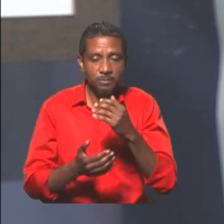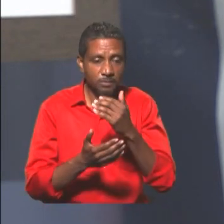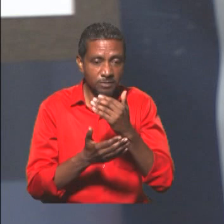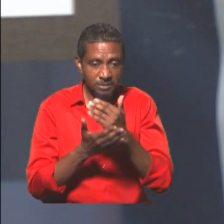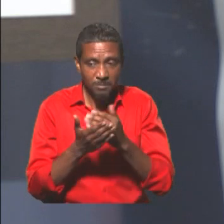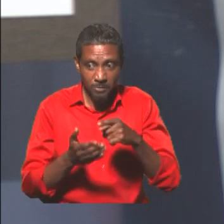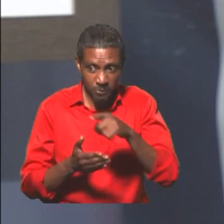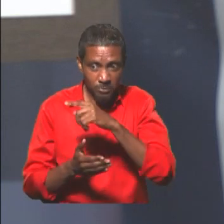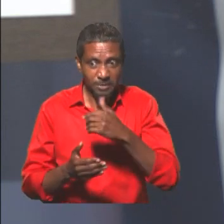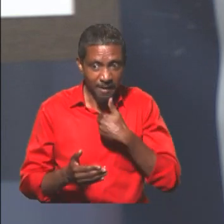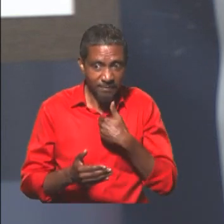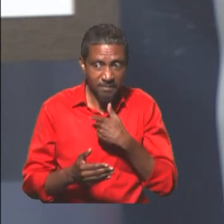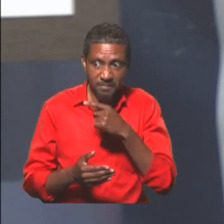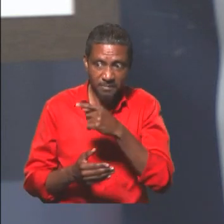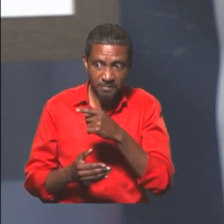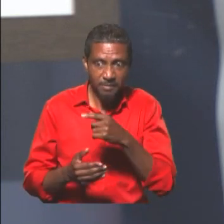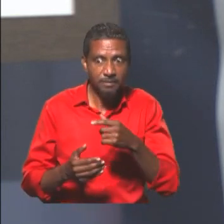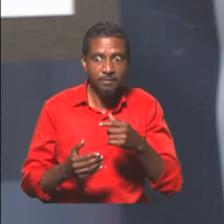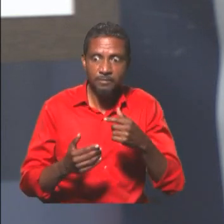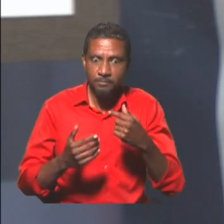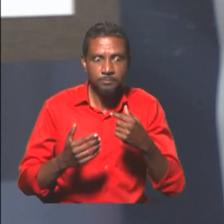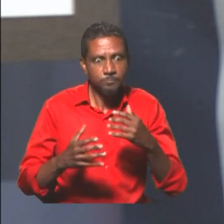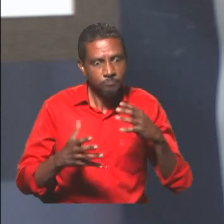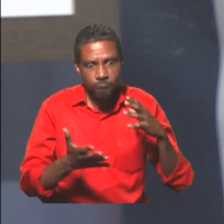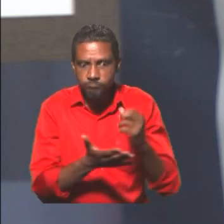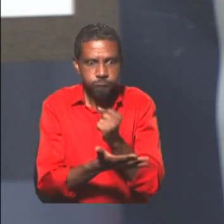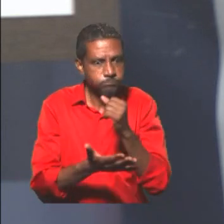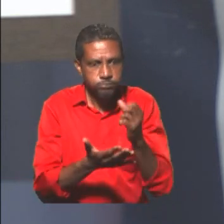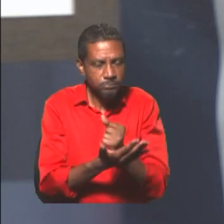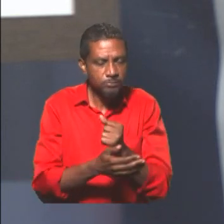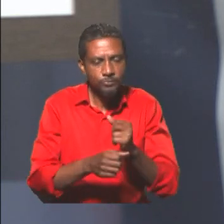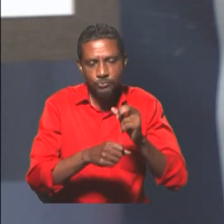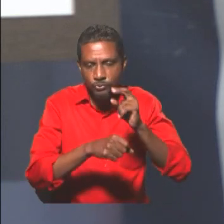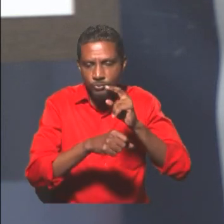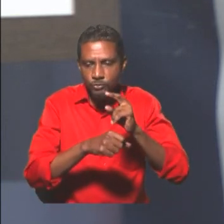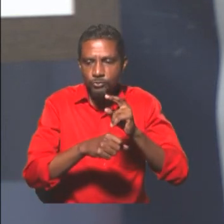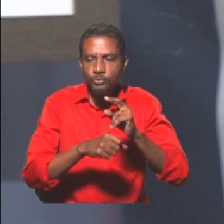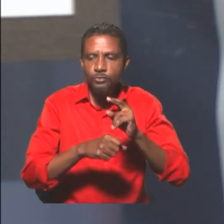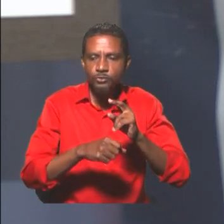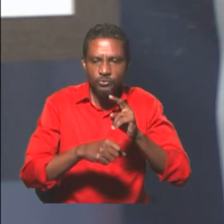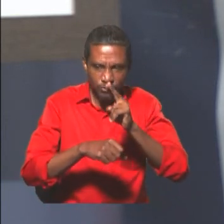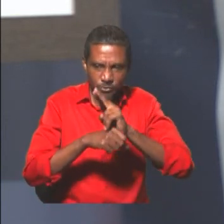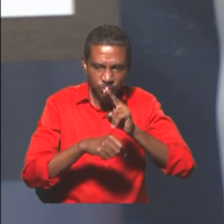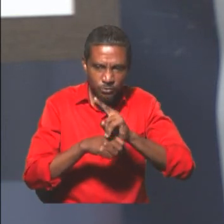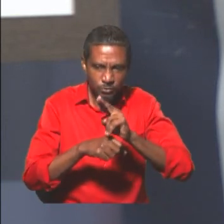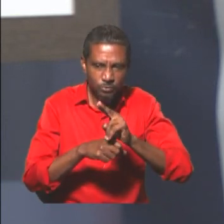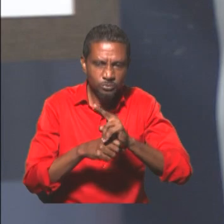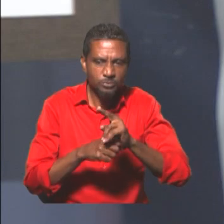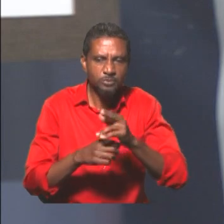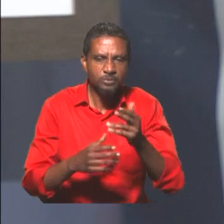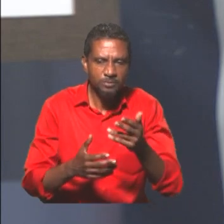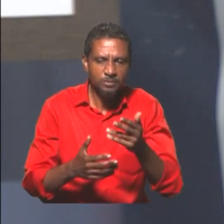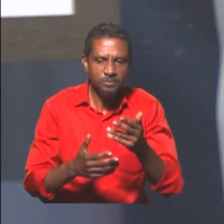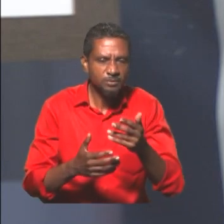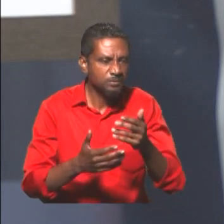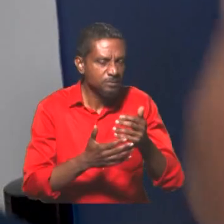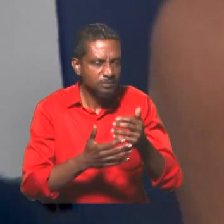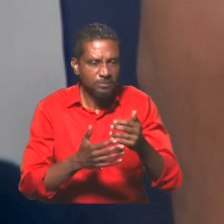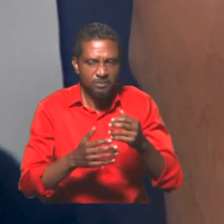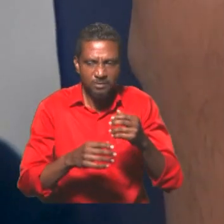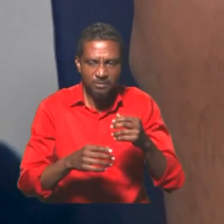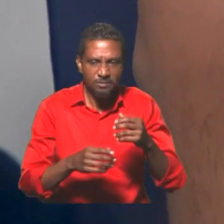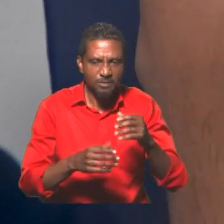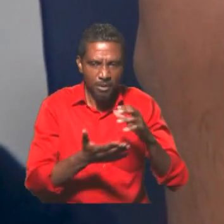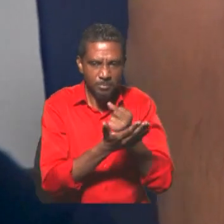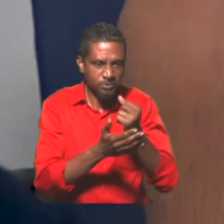right now, they're actually taking the opportunity to use their diagnosis in different ways, right, to educate people around them.